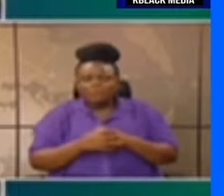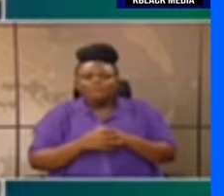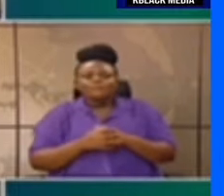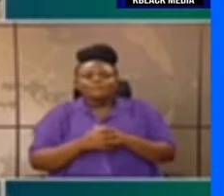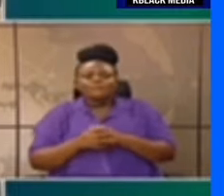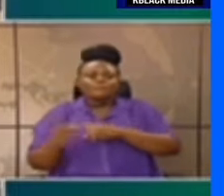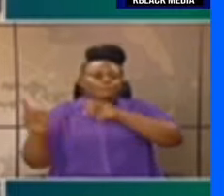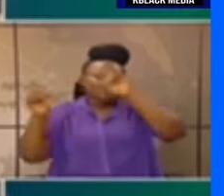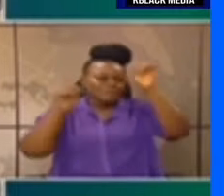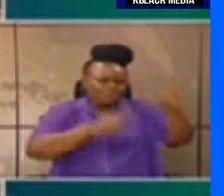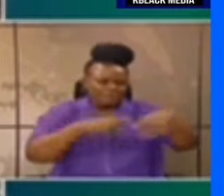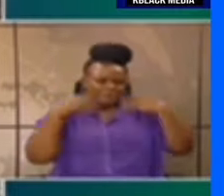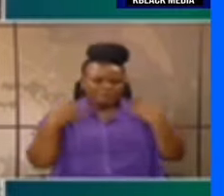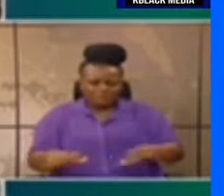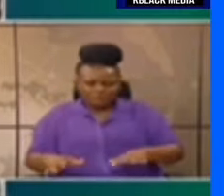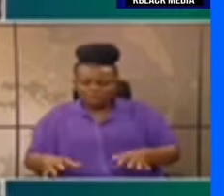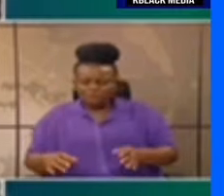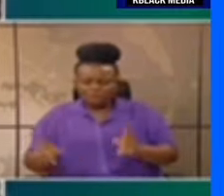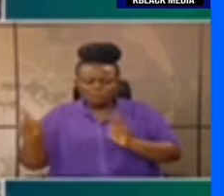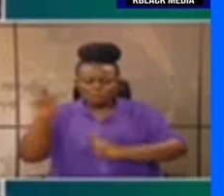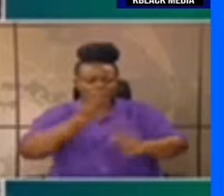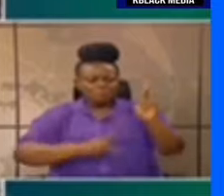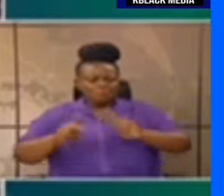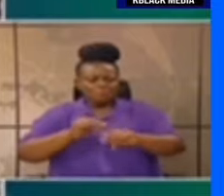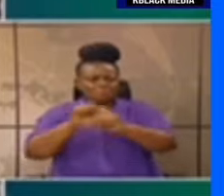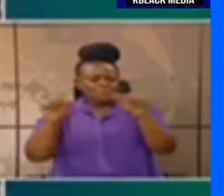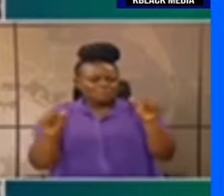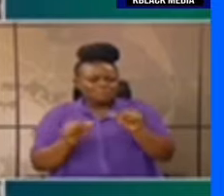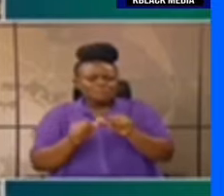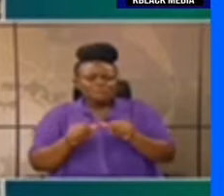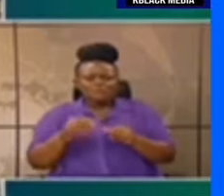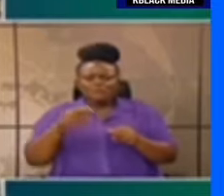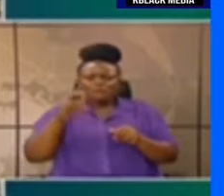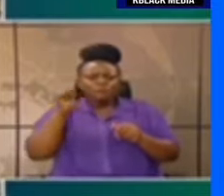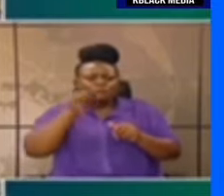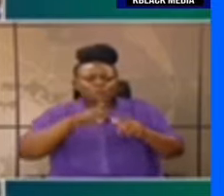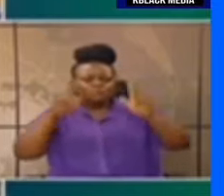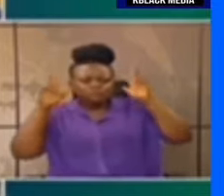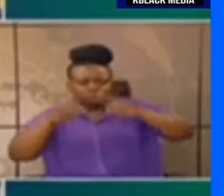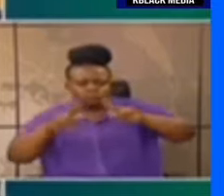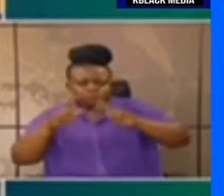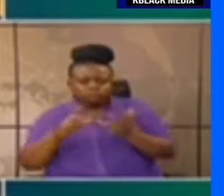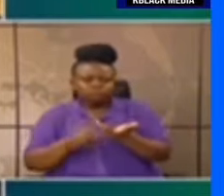anymore. After the name supporters of a year, and a supporters of